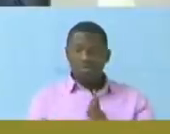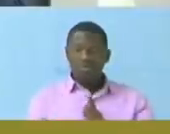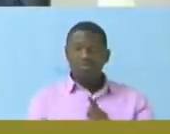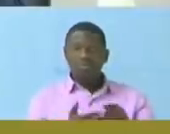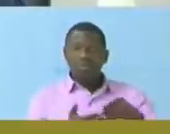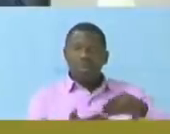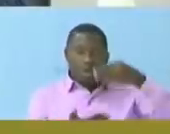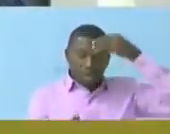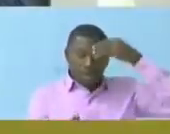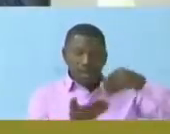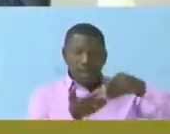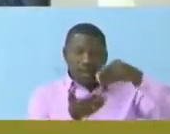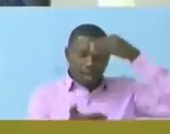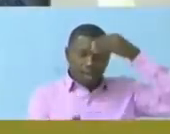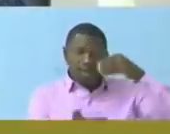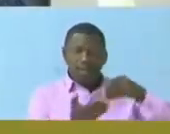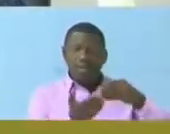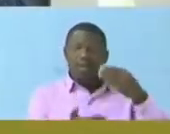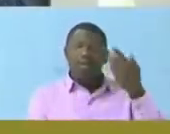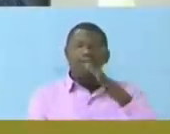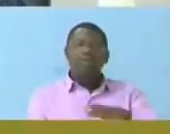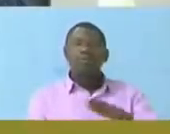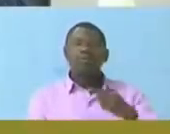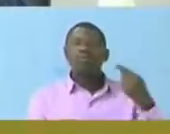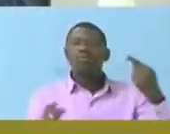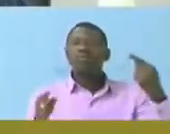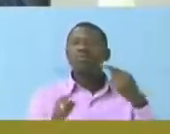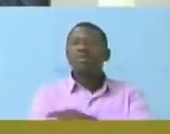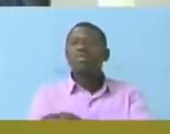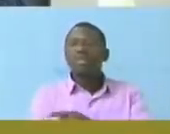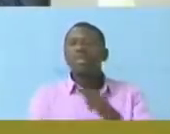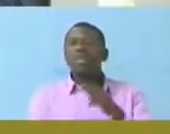from the mistakes of the past.